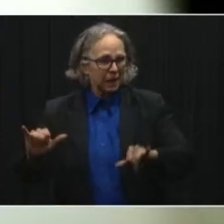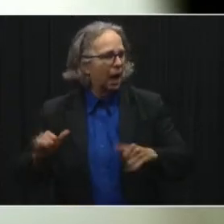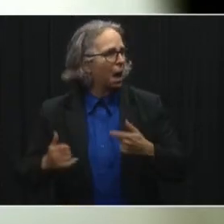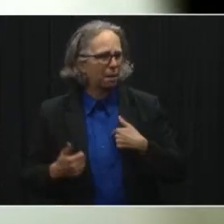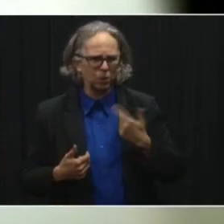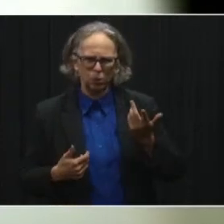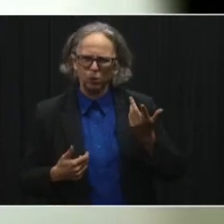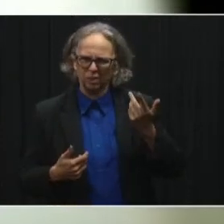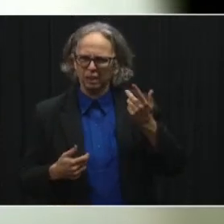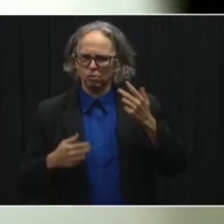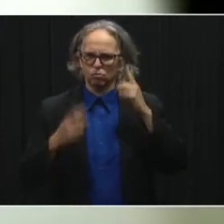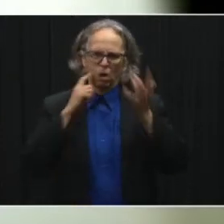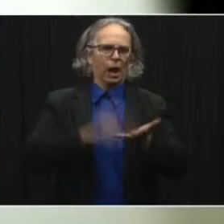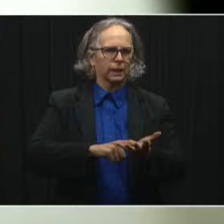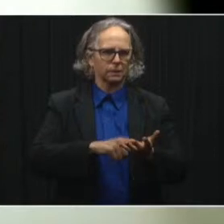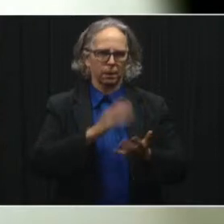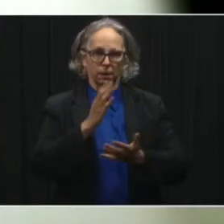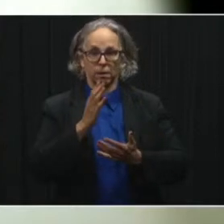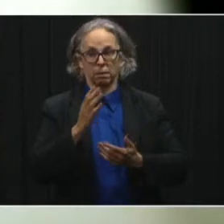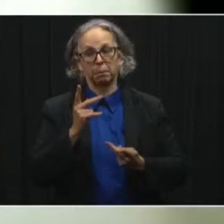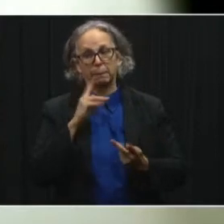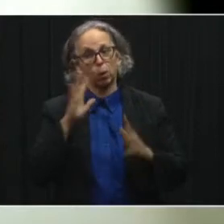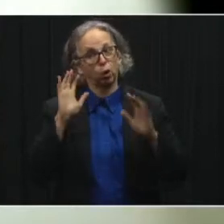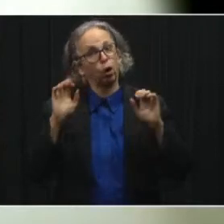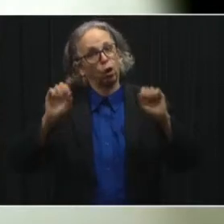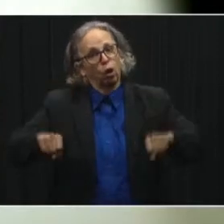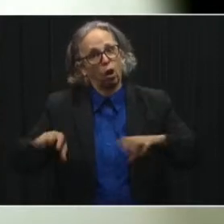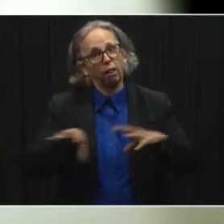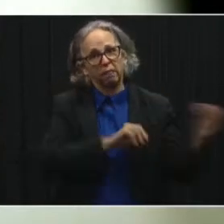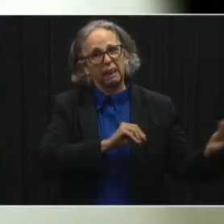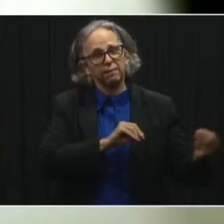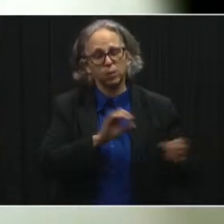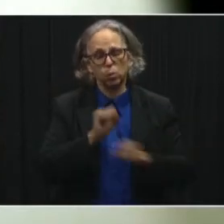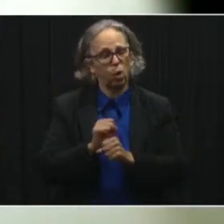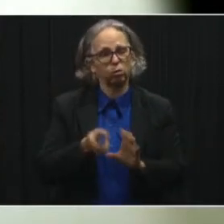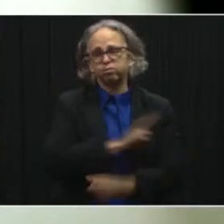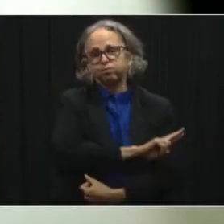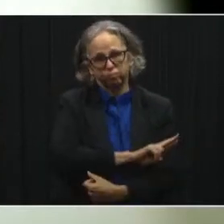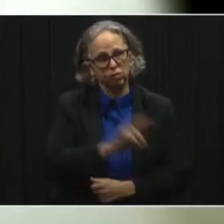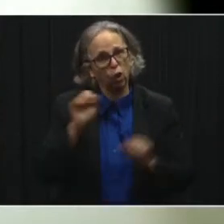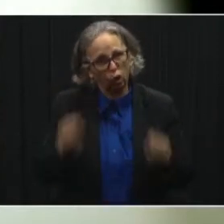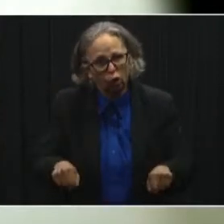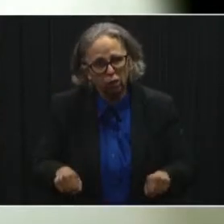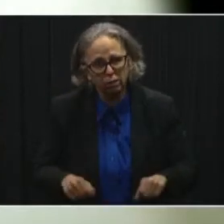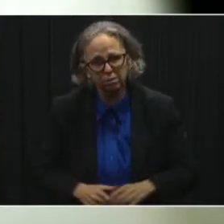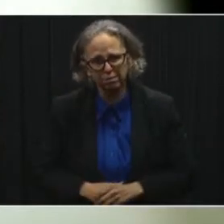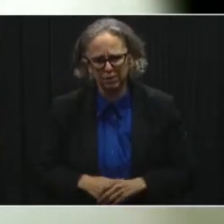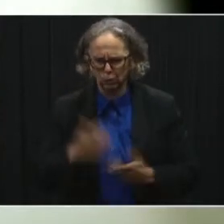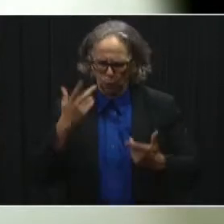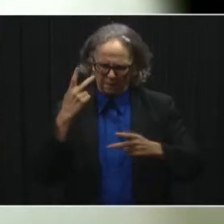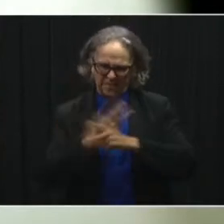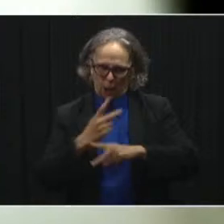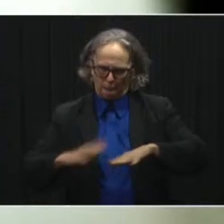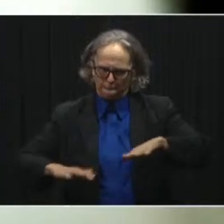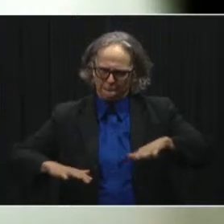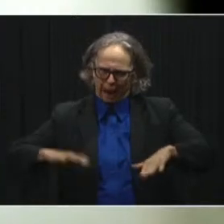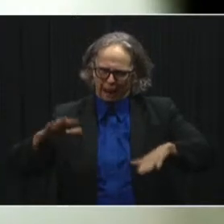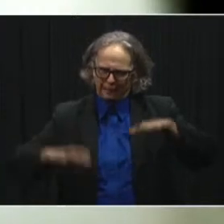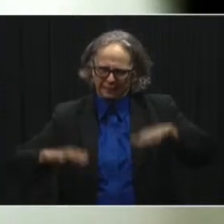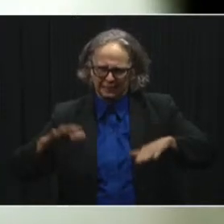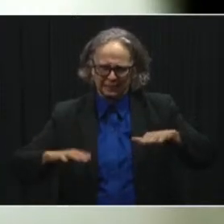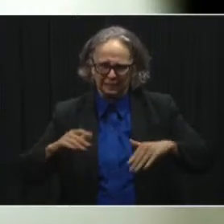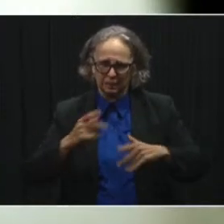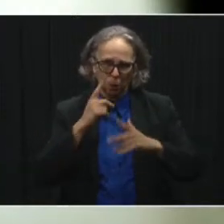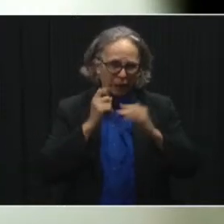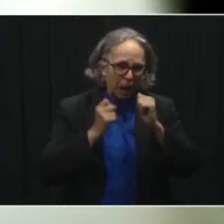our health system and the health systems in our region and in our state. So I don't think we know the answer at